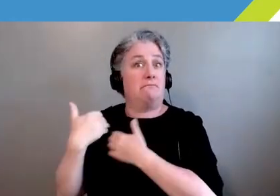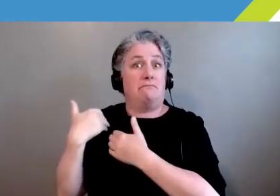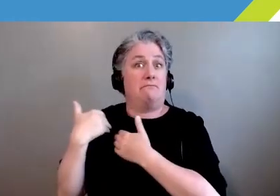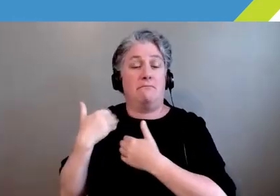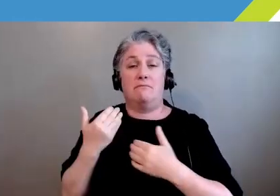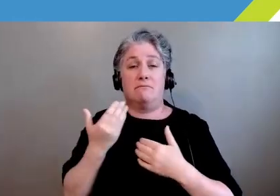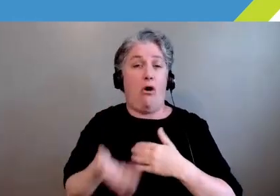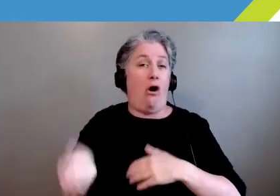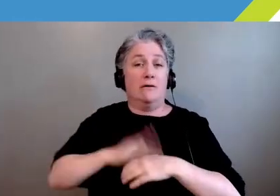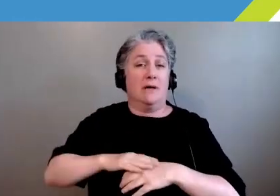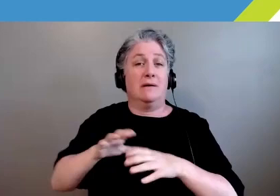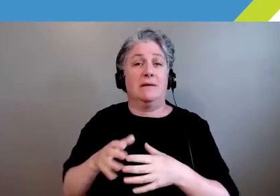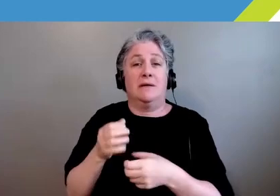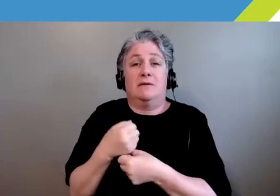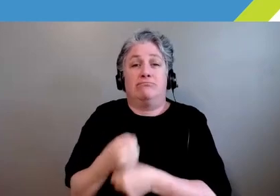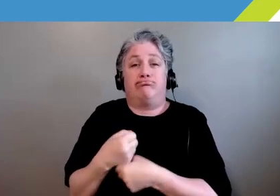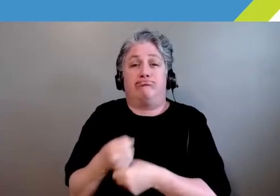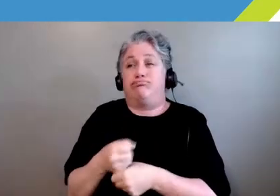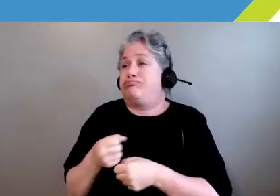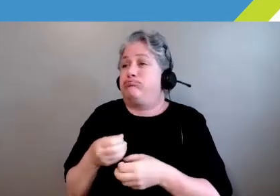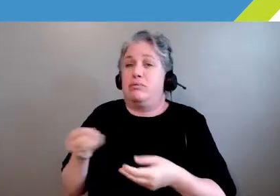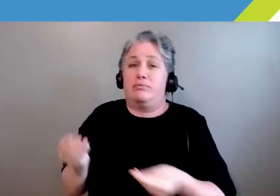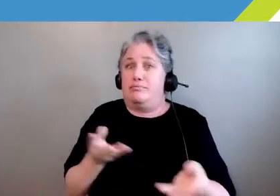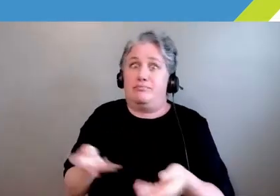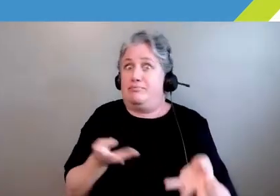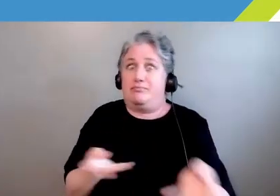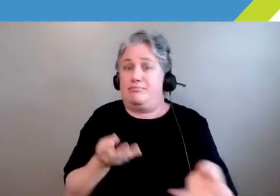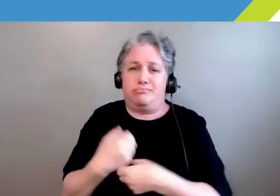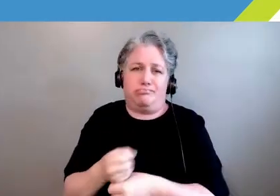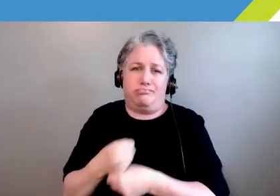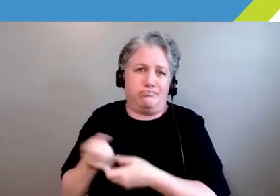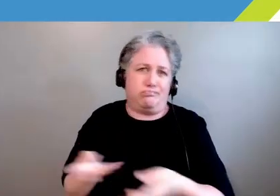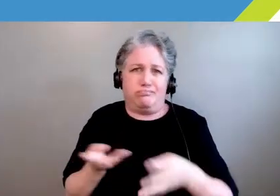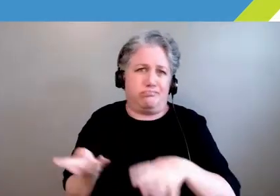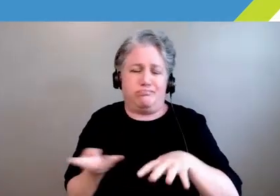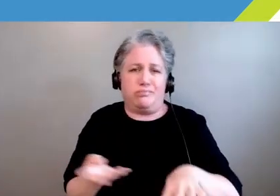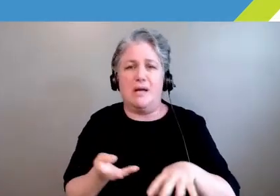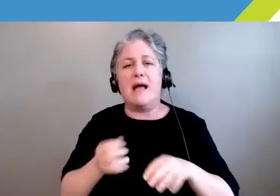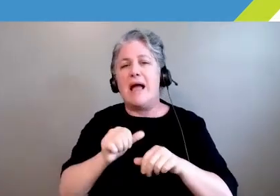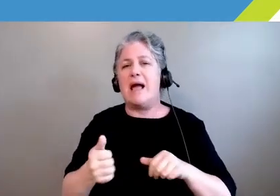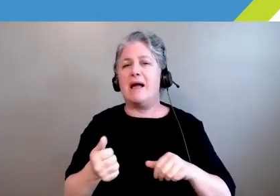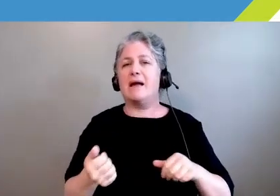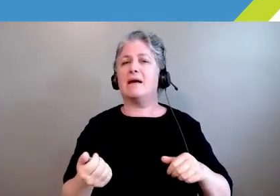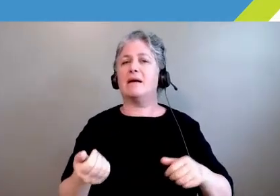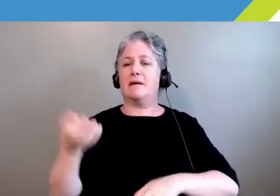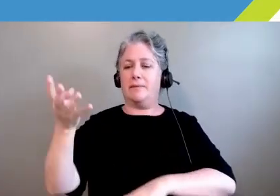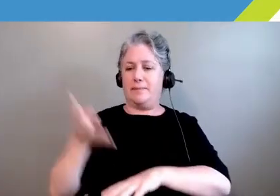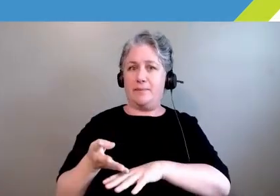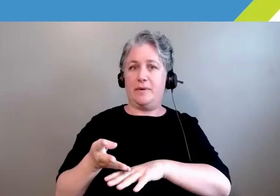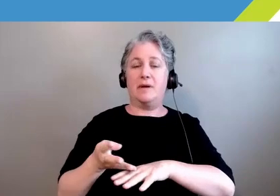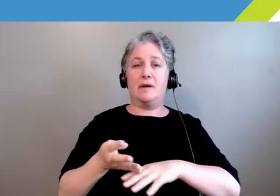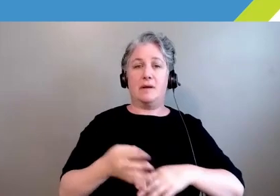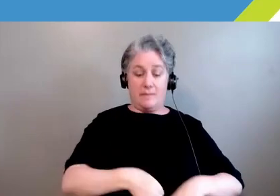there all day making things and excreting things. And it does it for anything that is being fed from blood from your